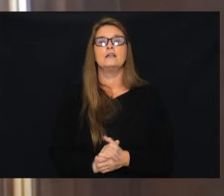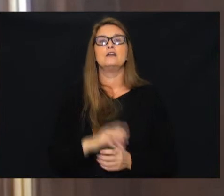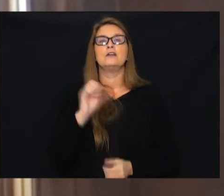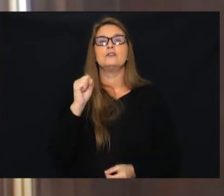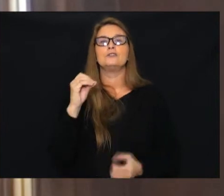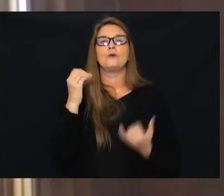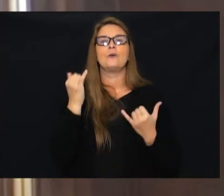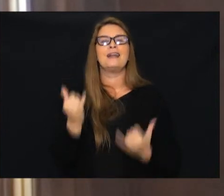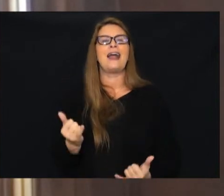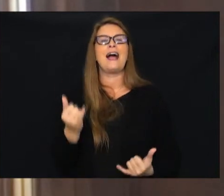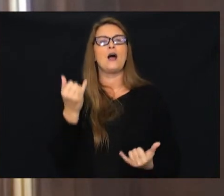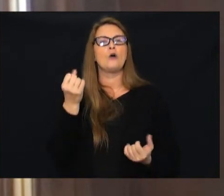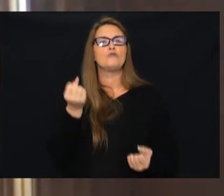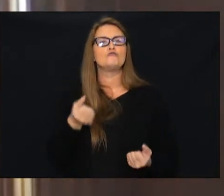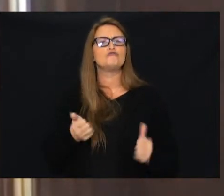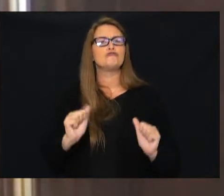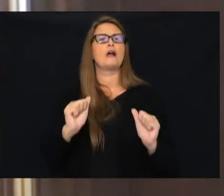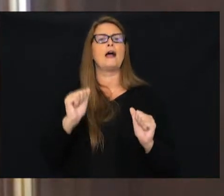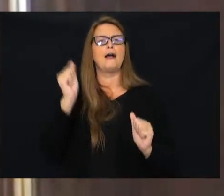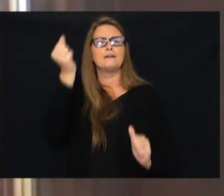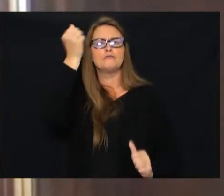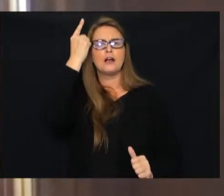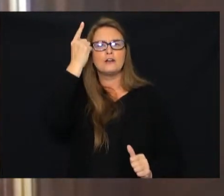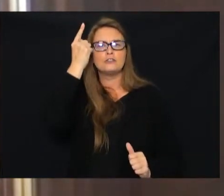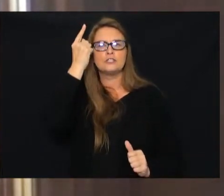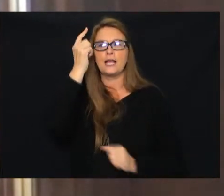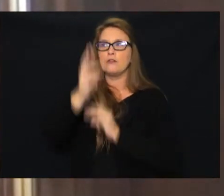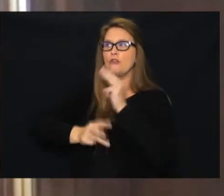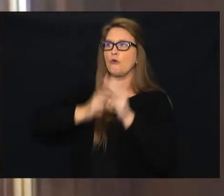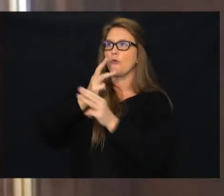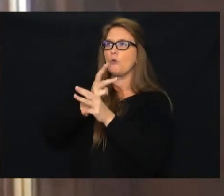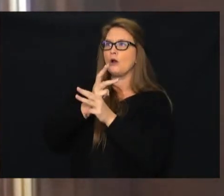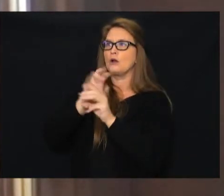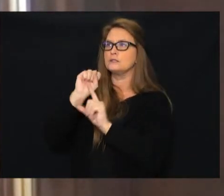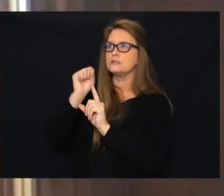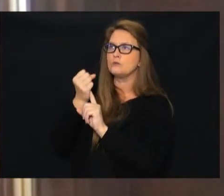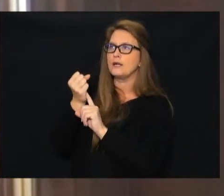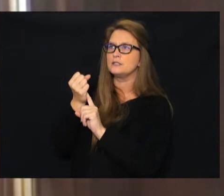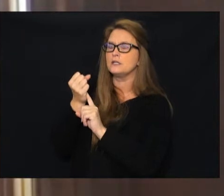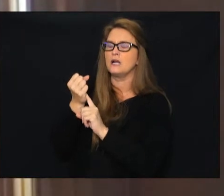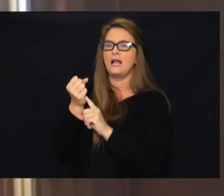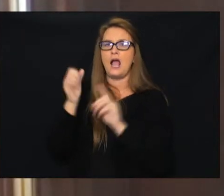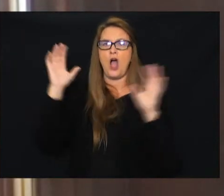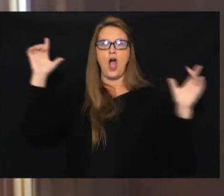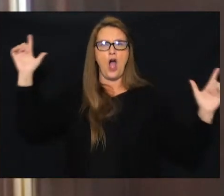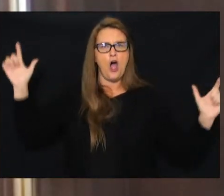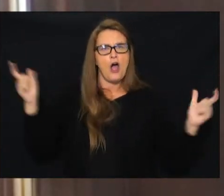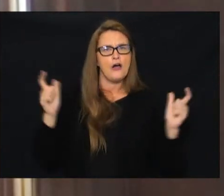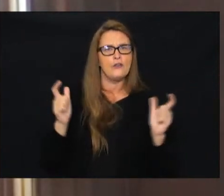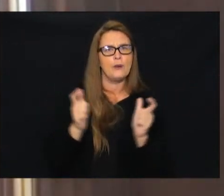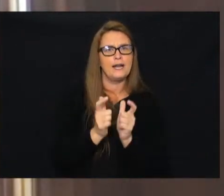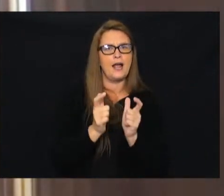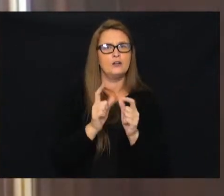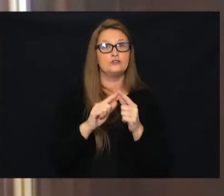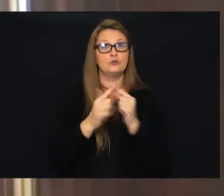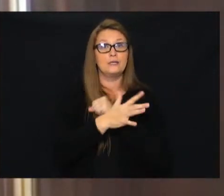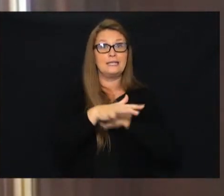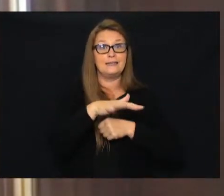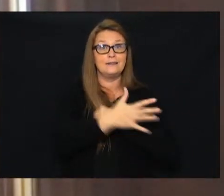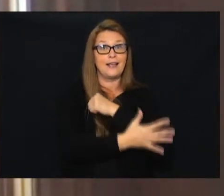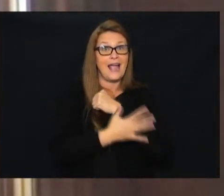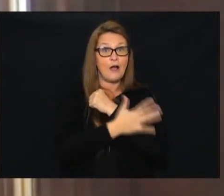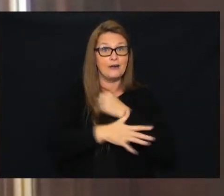trying to understand both at the global level, but also at the county level, which counties may have